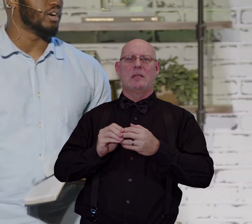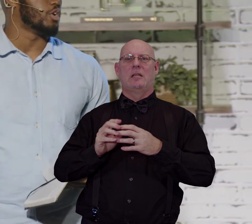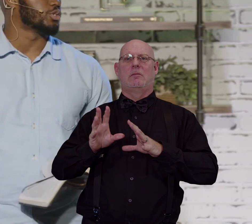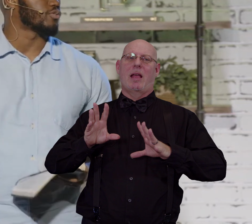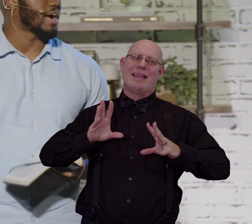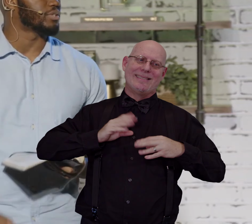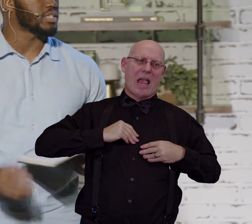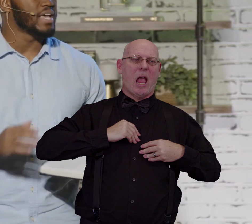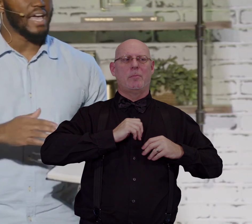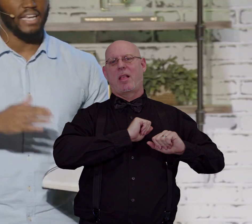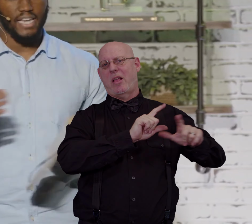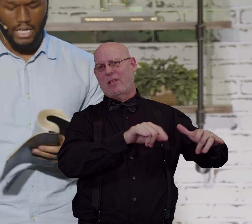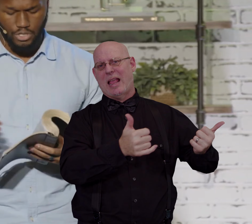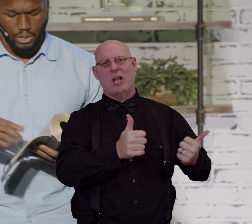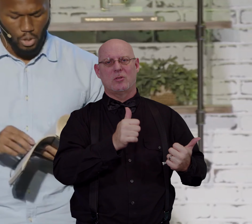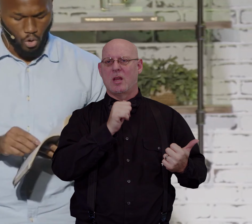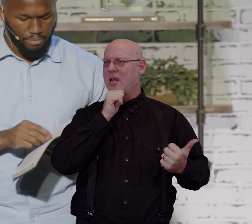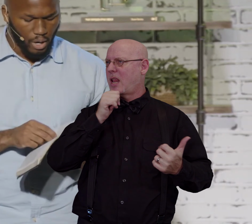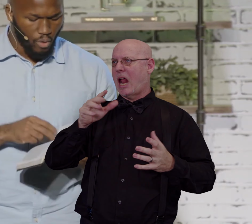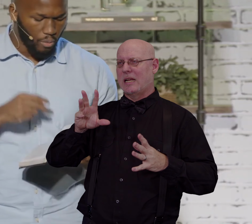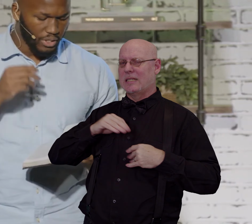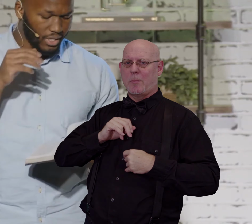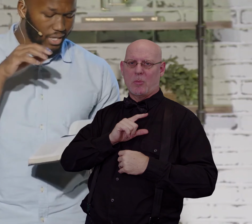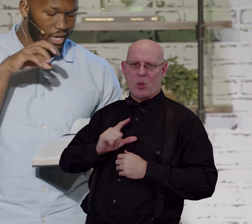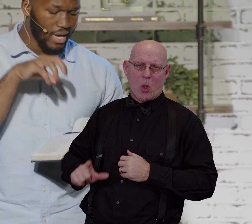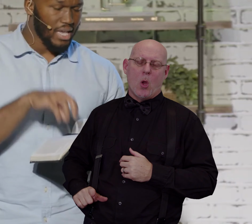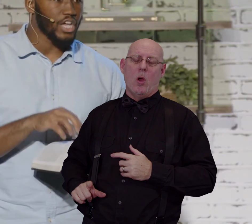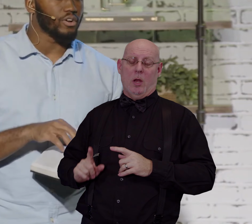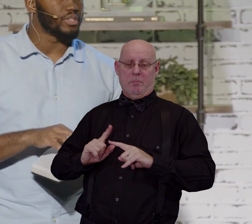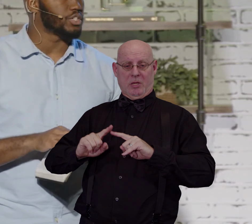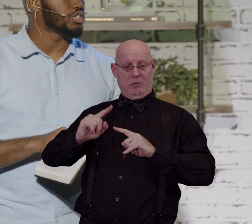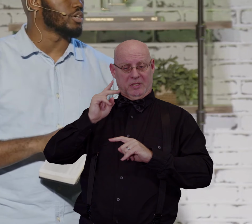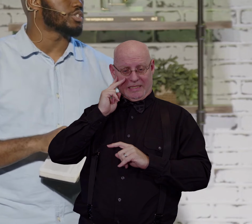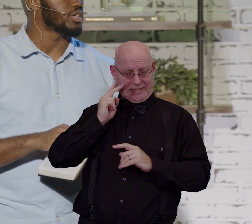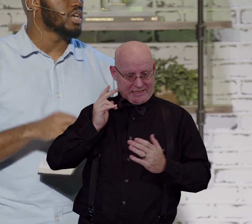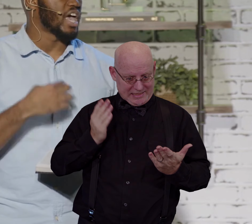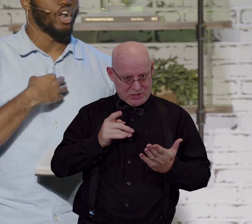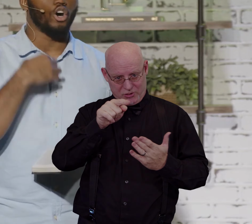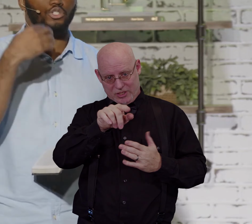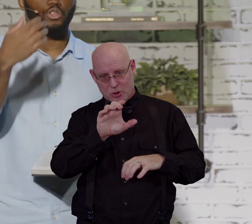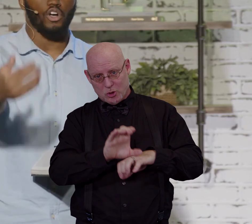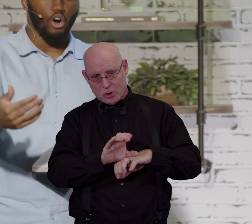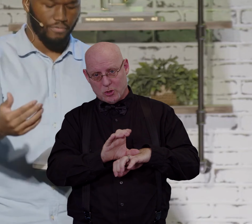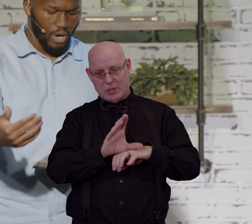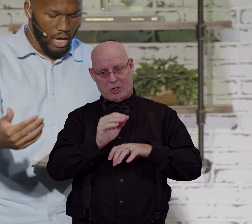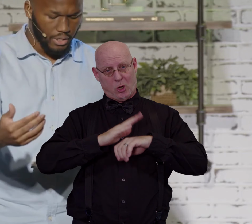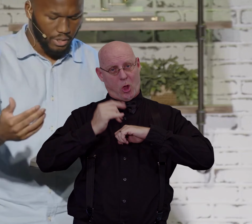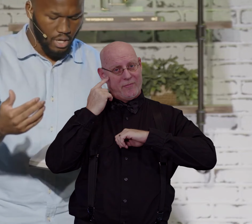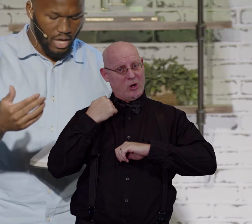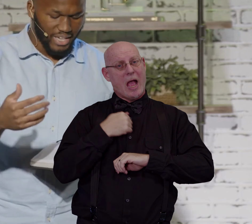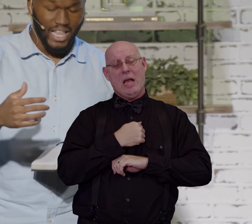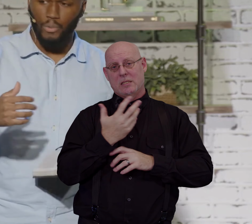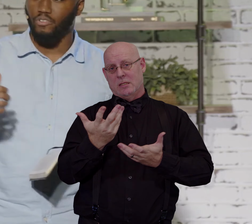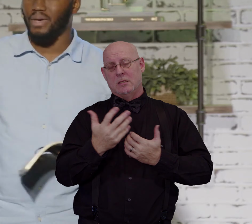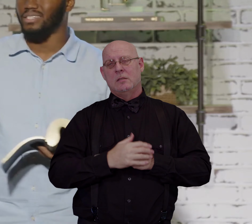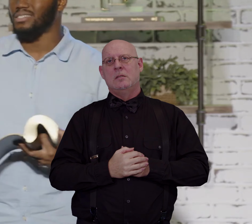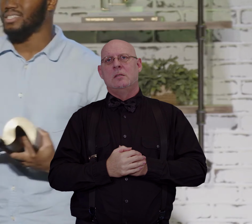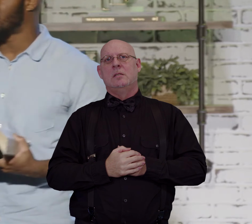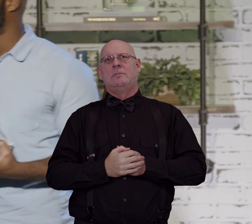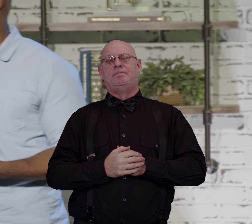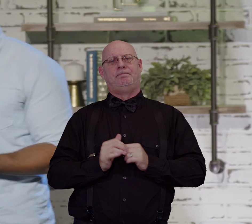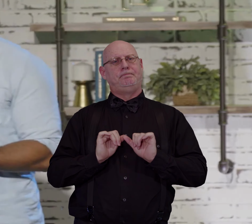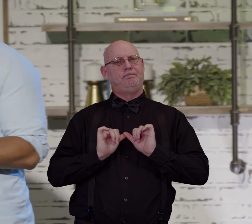the will of those around us and not to the Lord. But what we see here in this church, and also the call for us, is that we